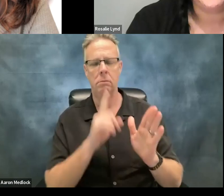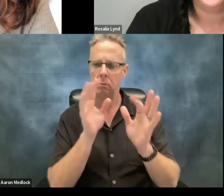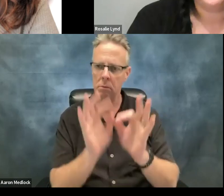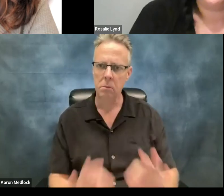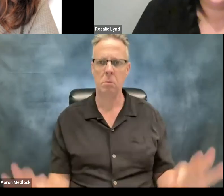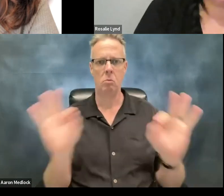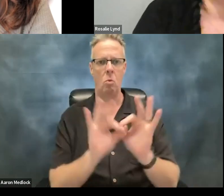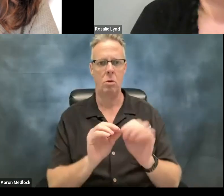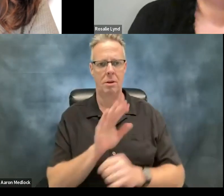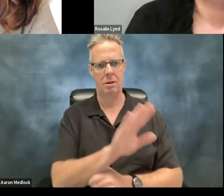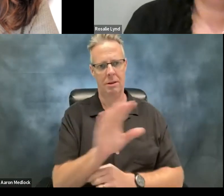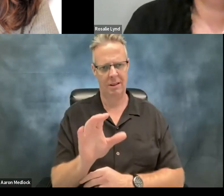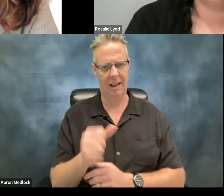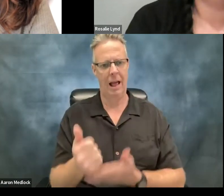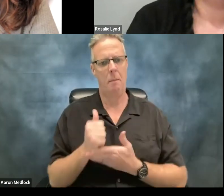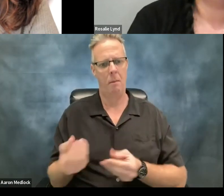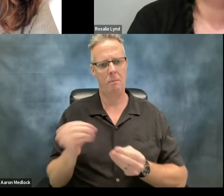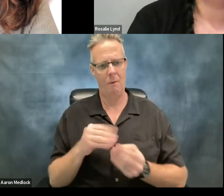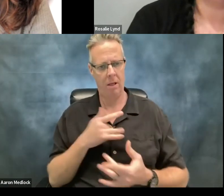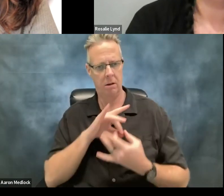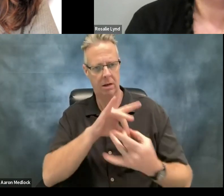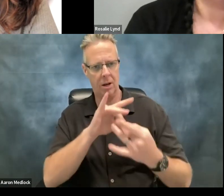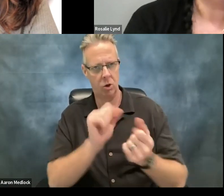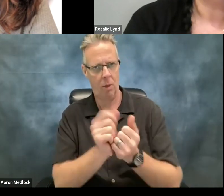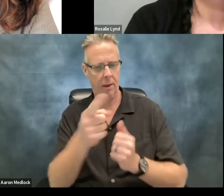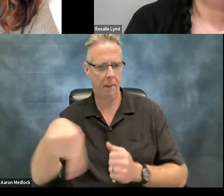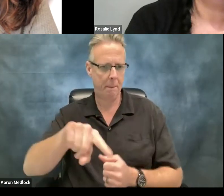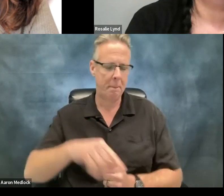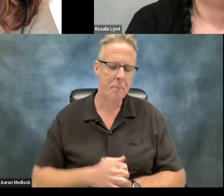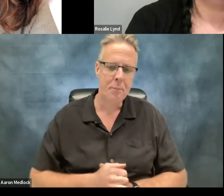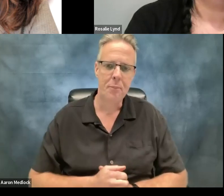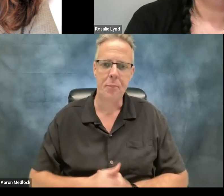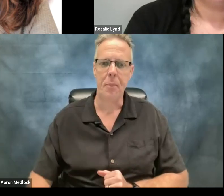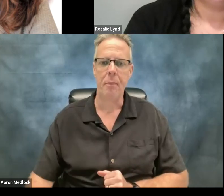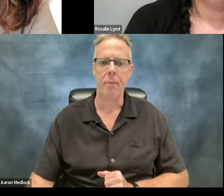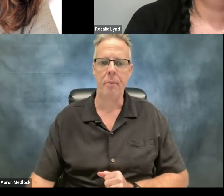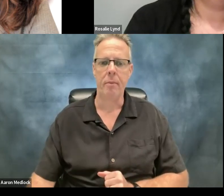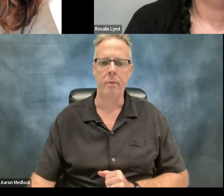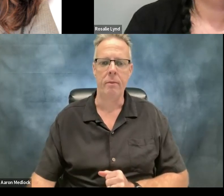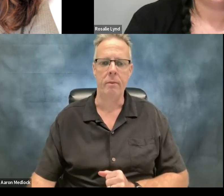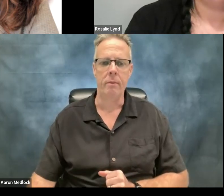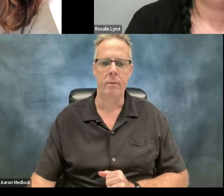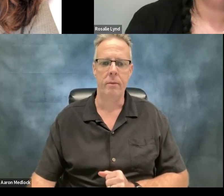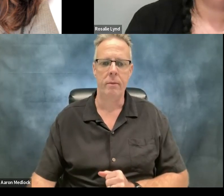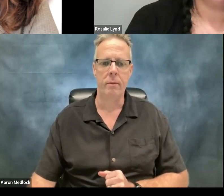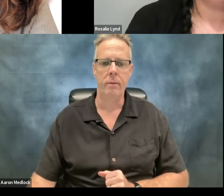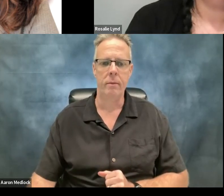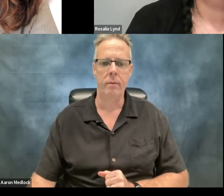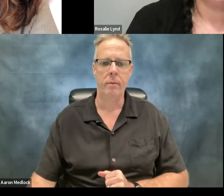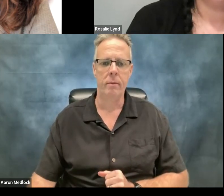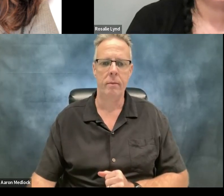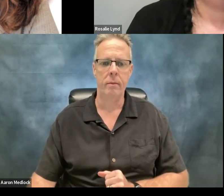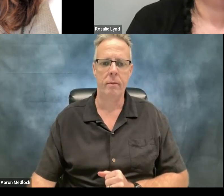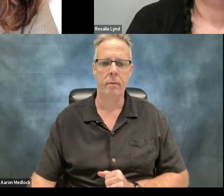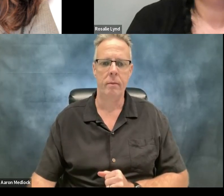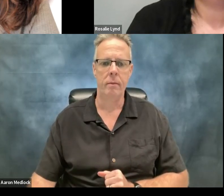these cases and can help us form a connection with these individuals. And how has the experience of